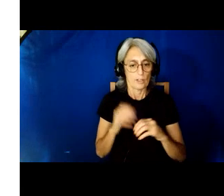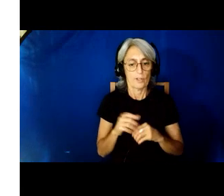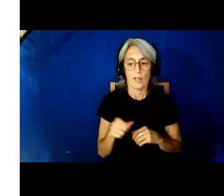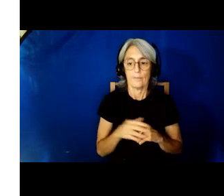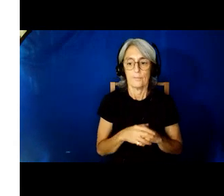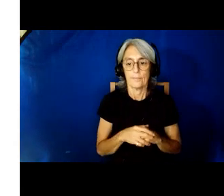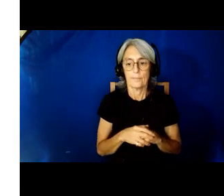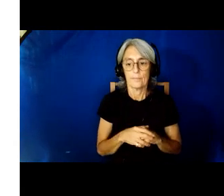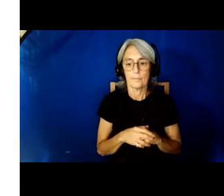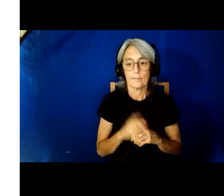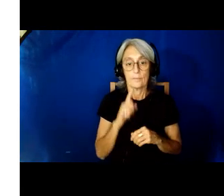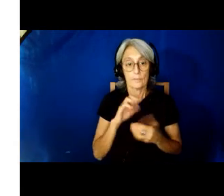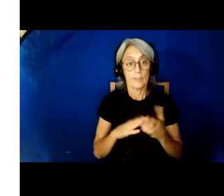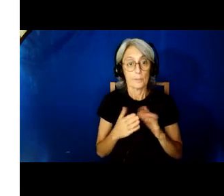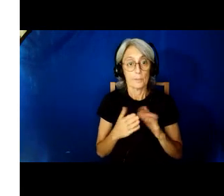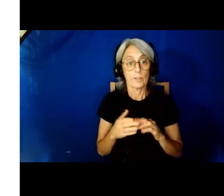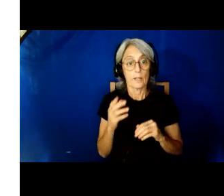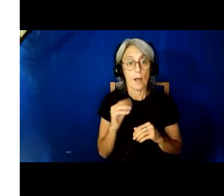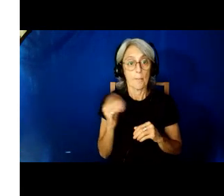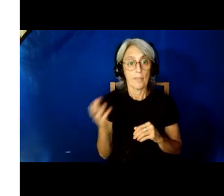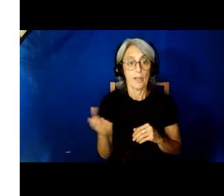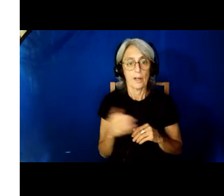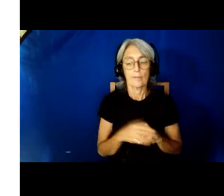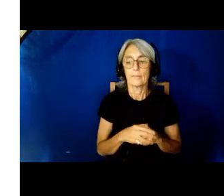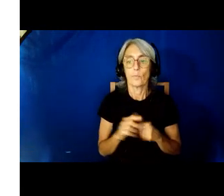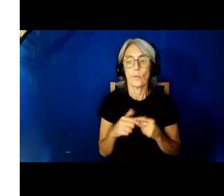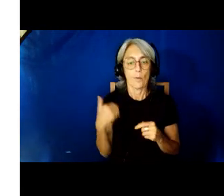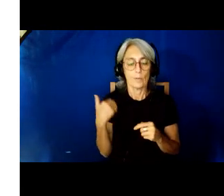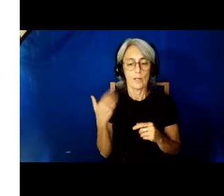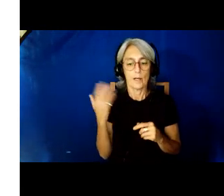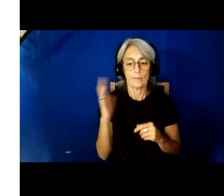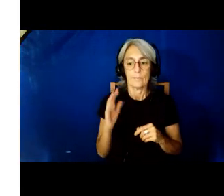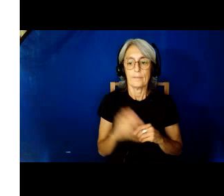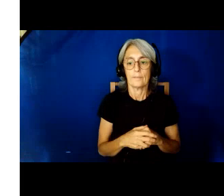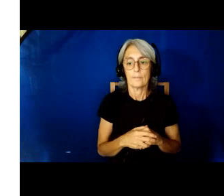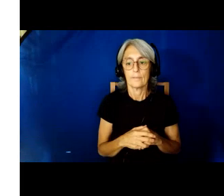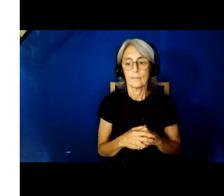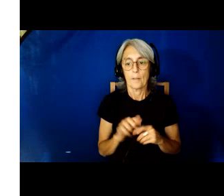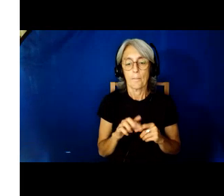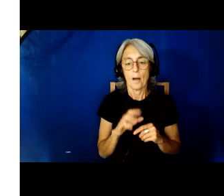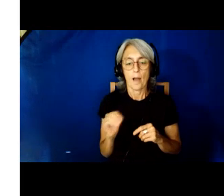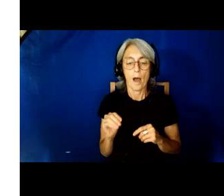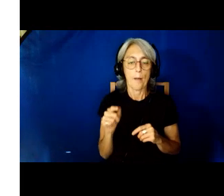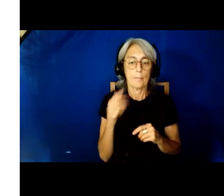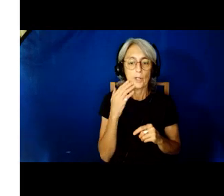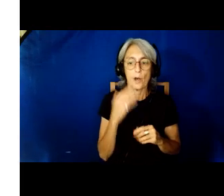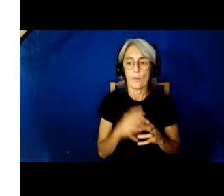real community there when I was young. But, you